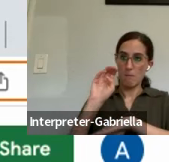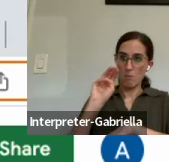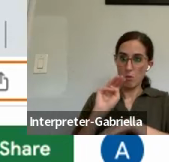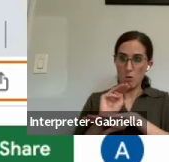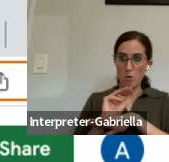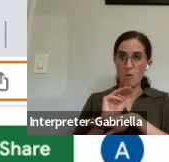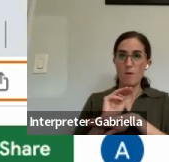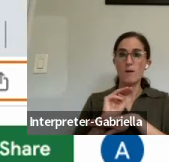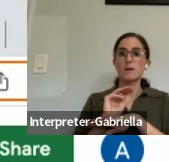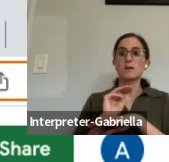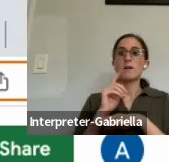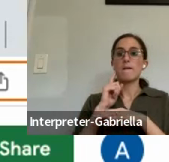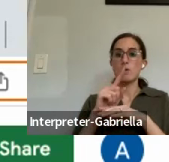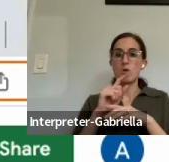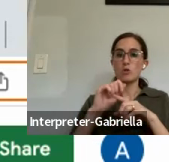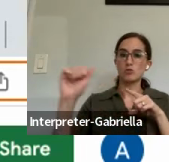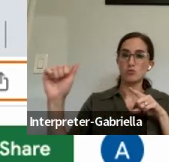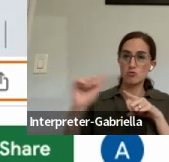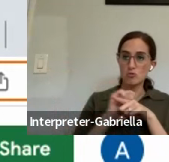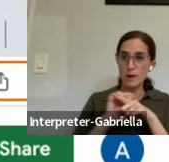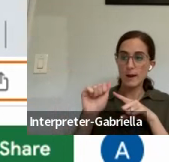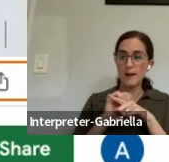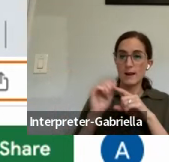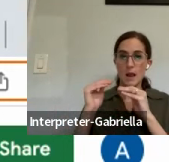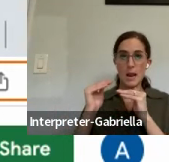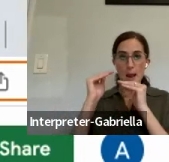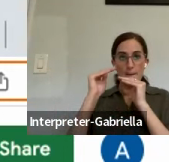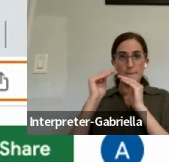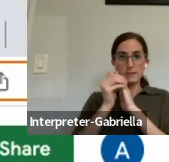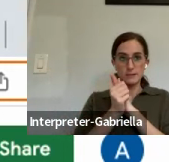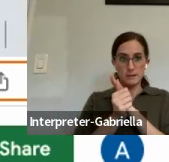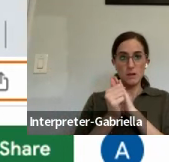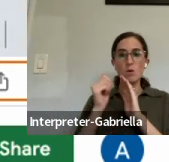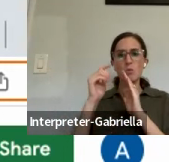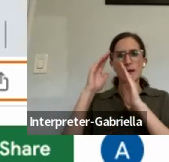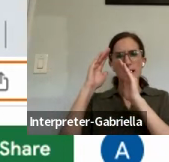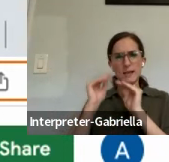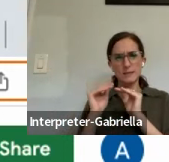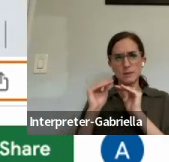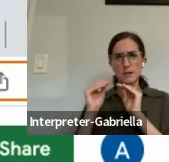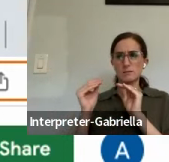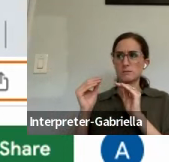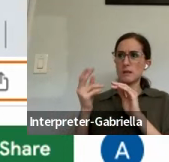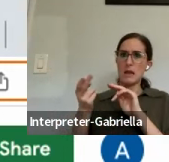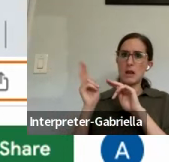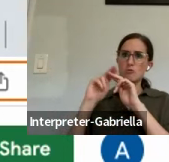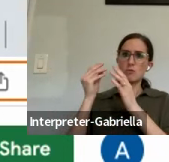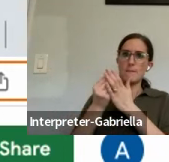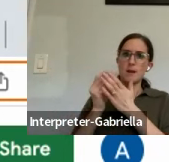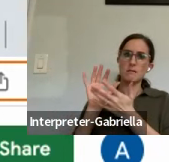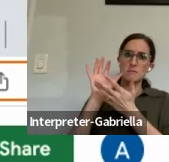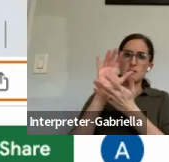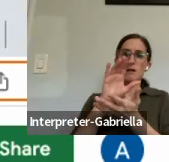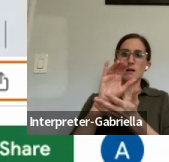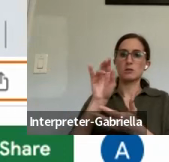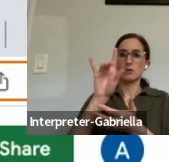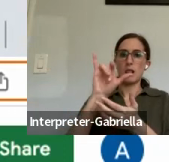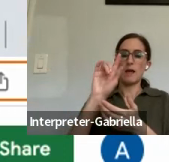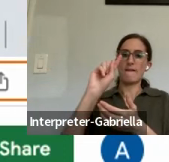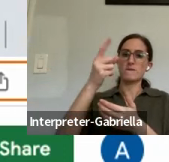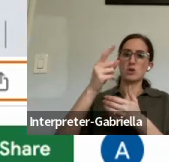And we're anticipating even more funding after July 1. So, and all of that is